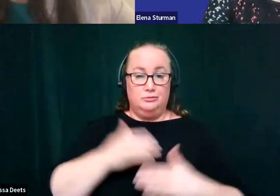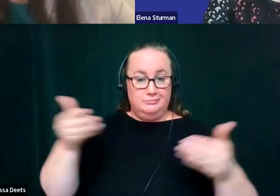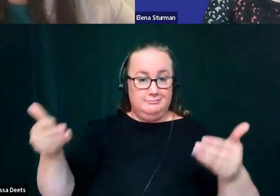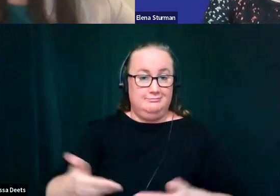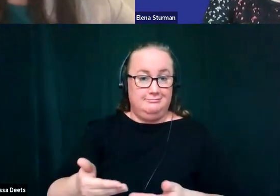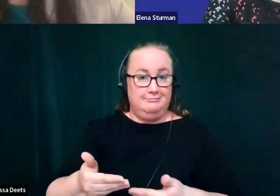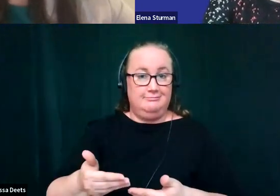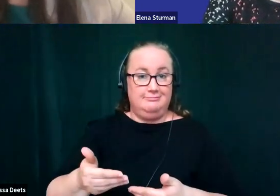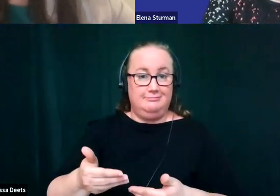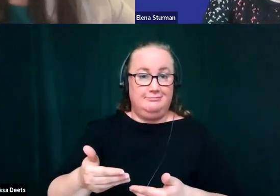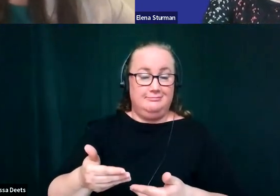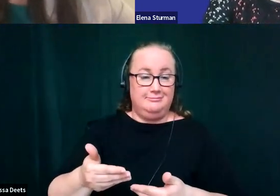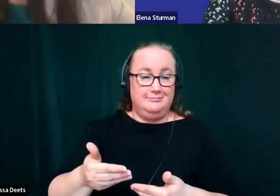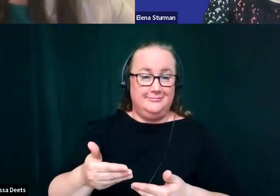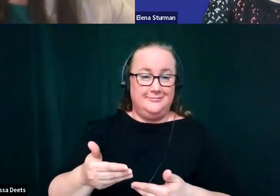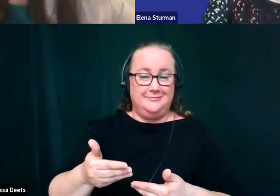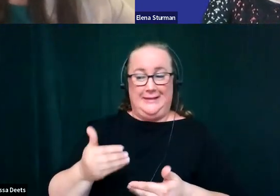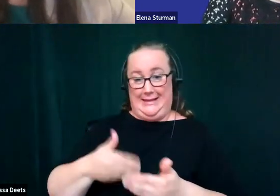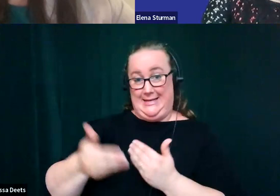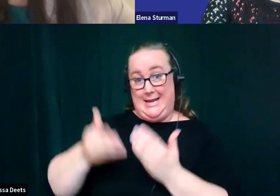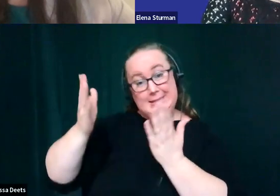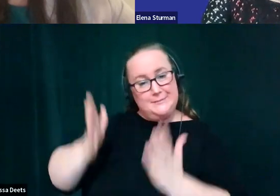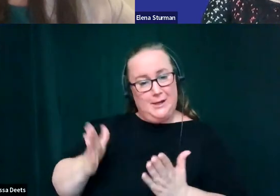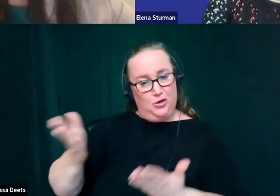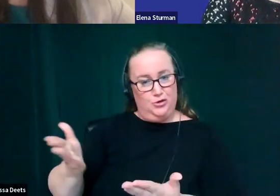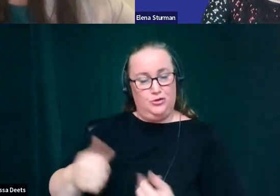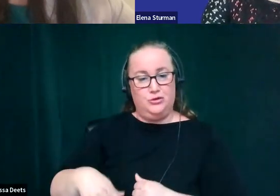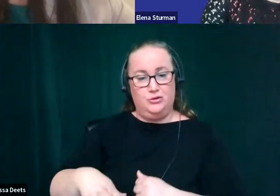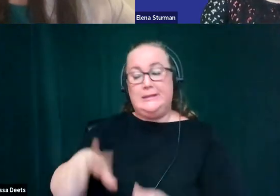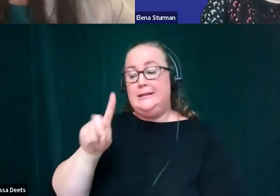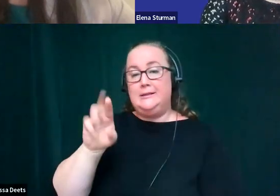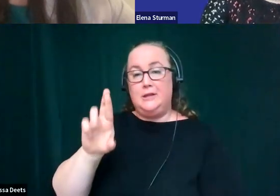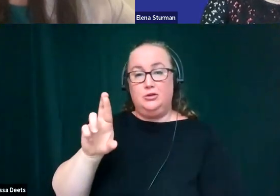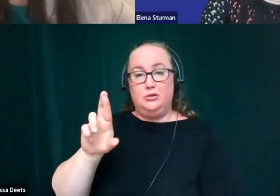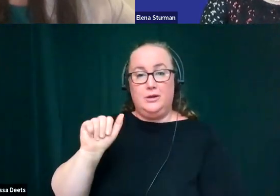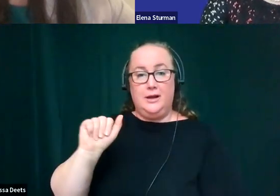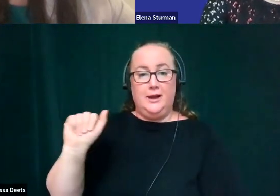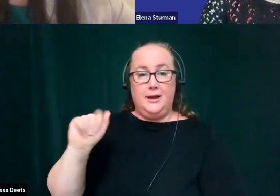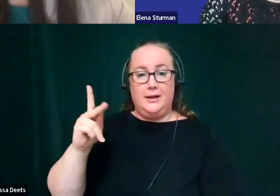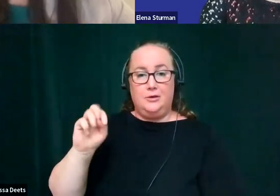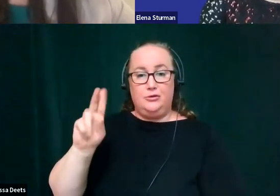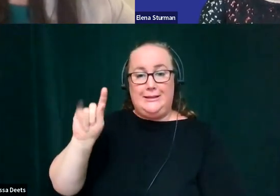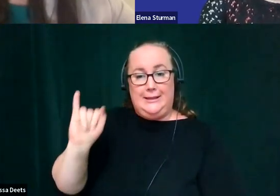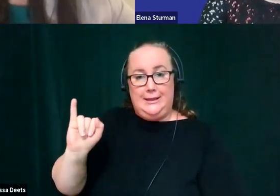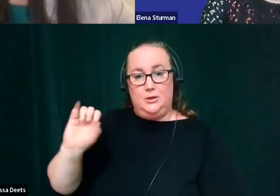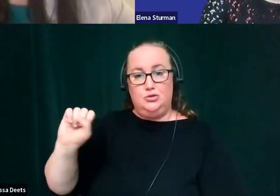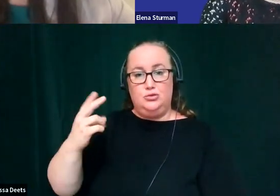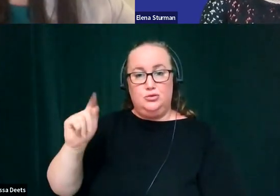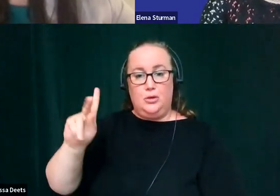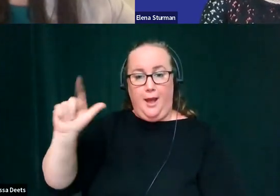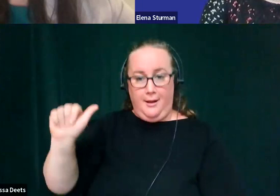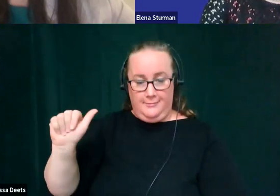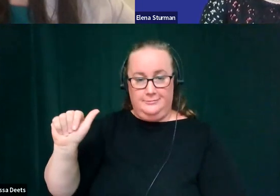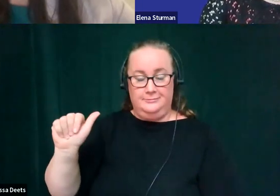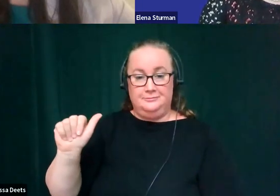to introduce the next speaker, Dr. Aakriti Shukla. Dr. Aakriti